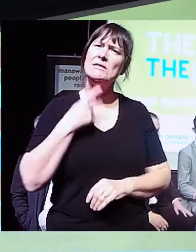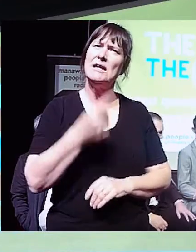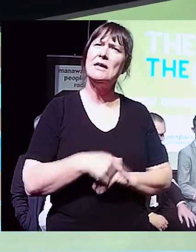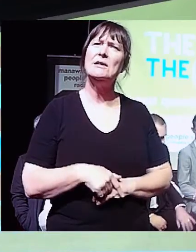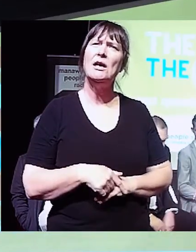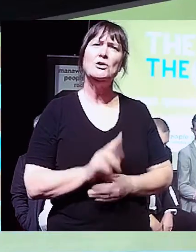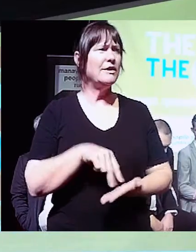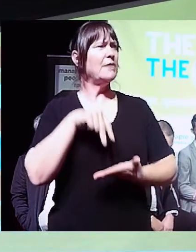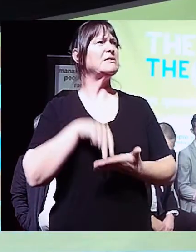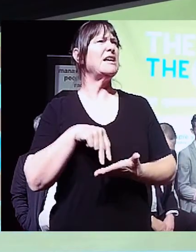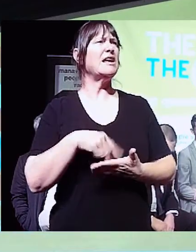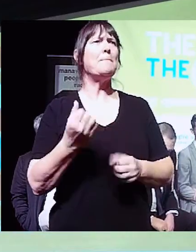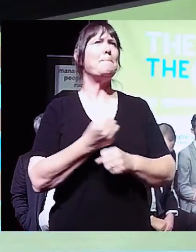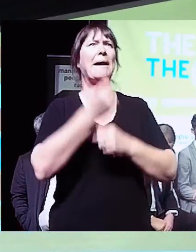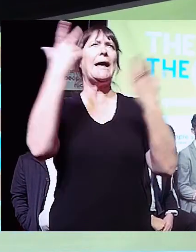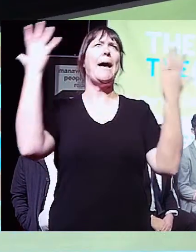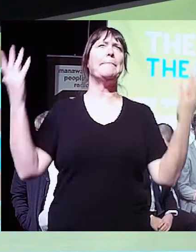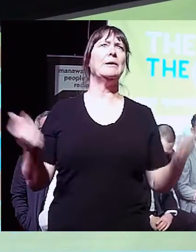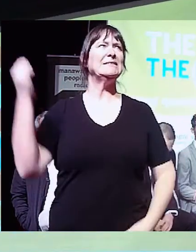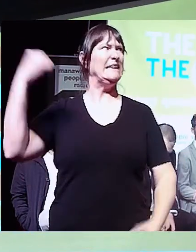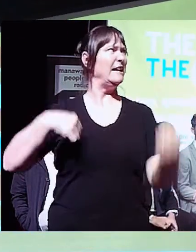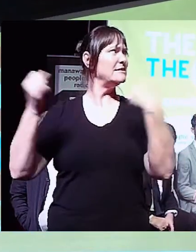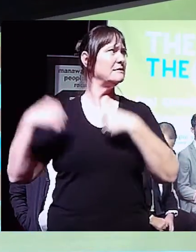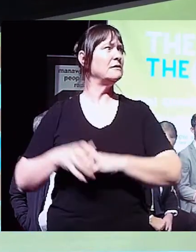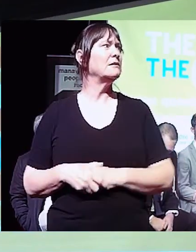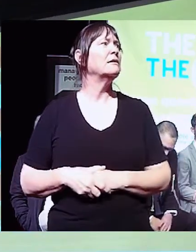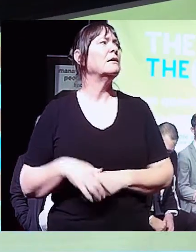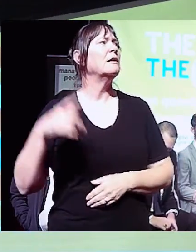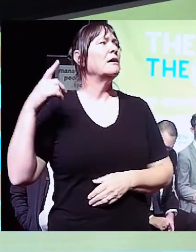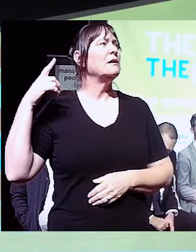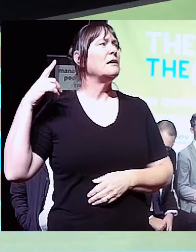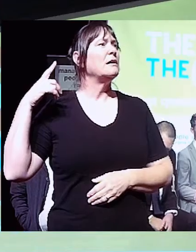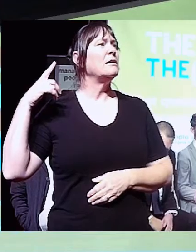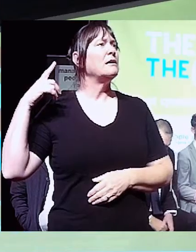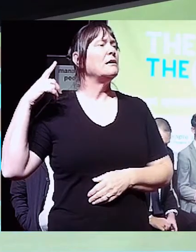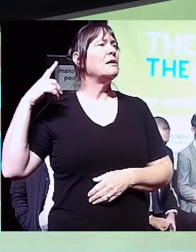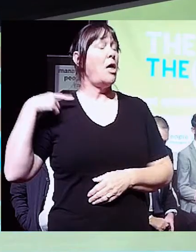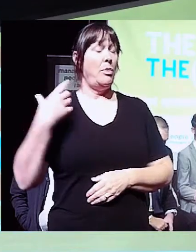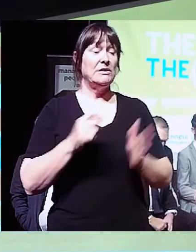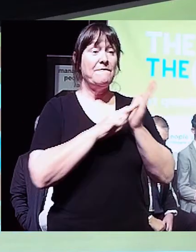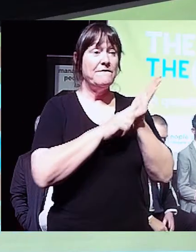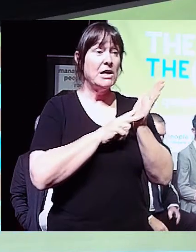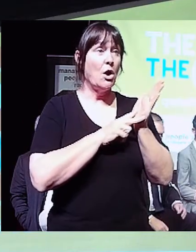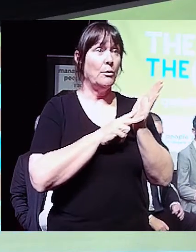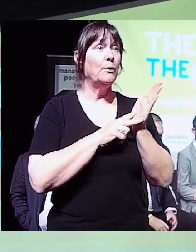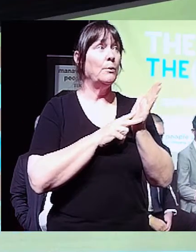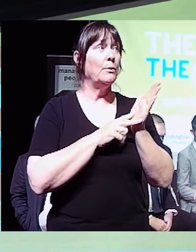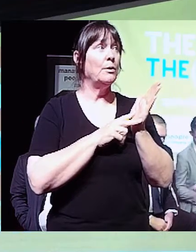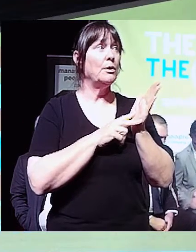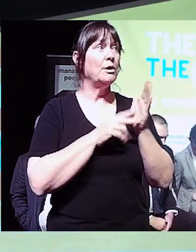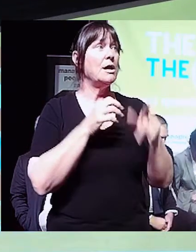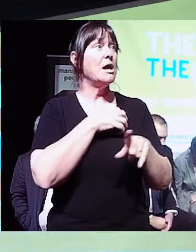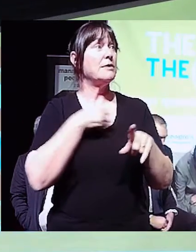I'm standing here just making it up? There was a video deep in the